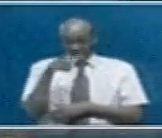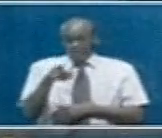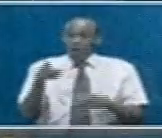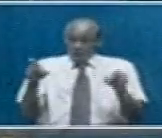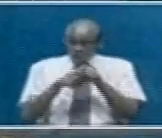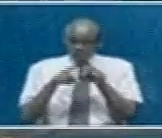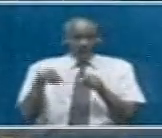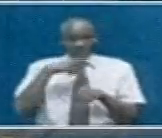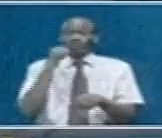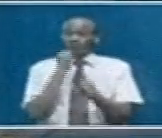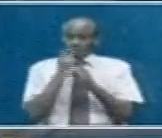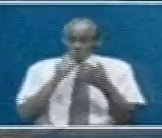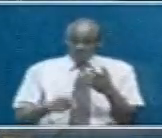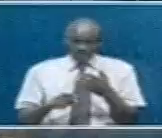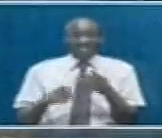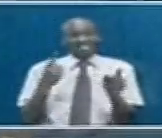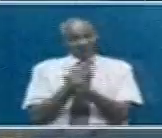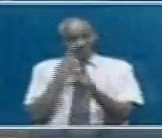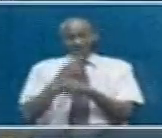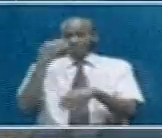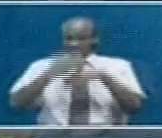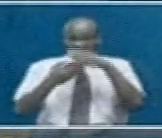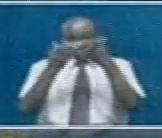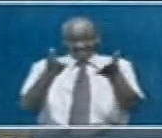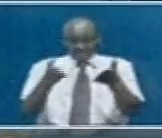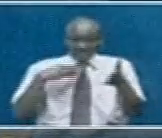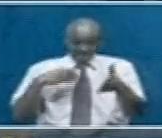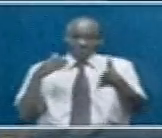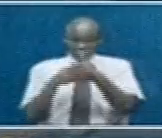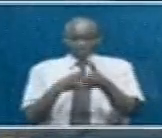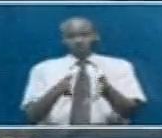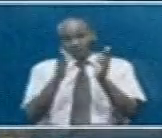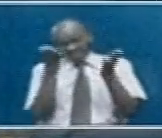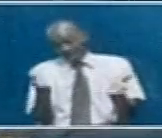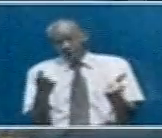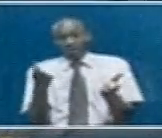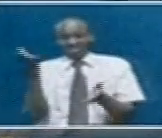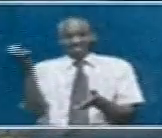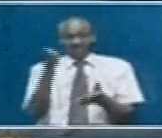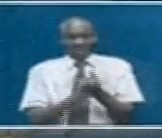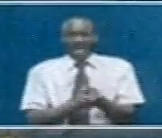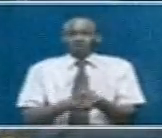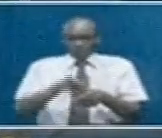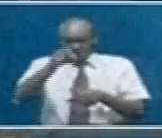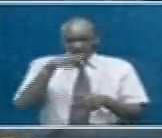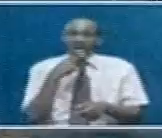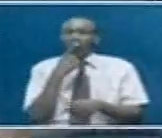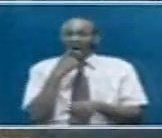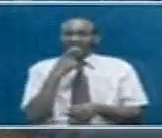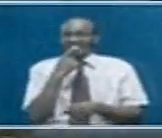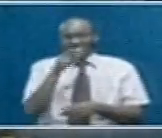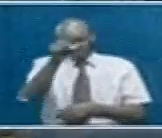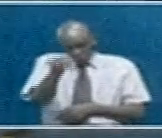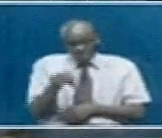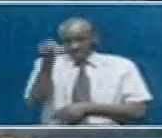we are going to do is to remove all the illegal structures which are obstructing the motorists and marking of highways. We are going to enhance, I think, again, we must